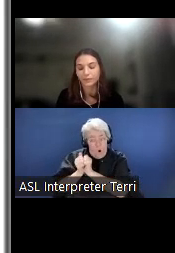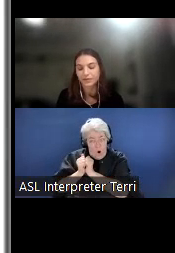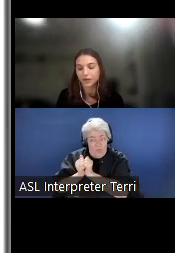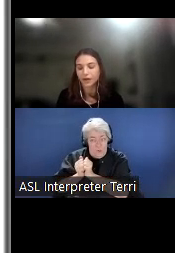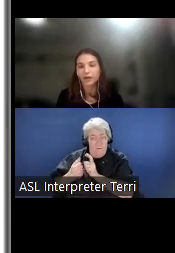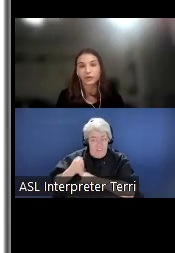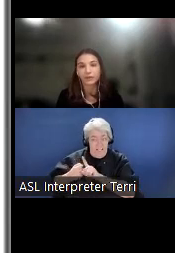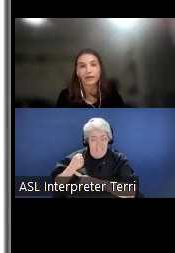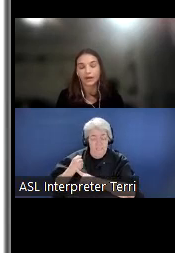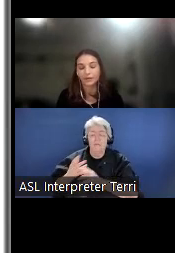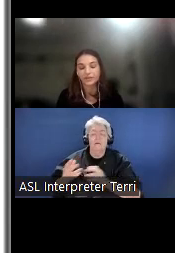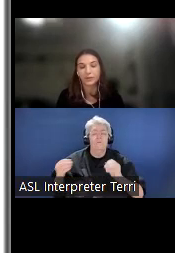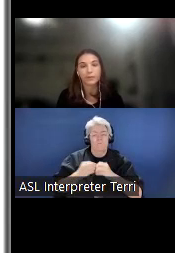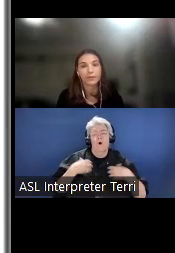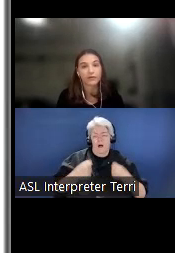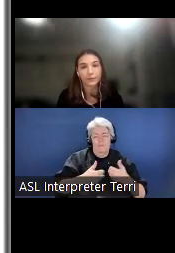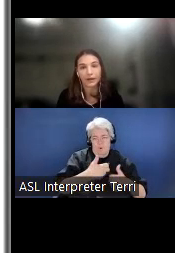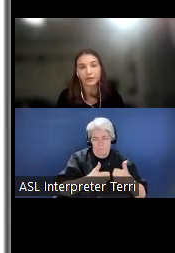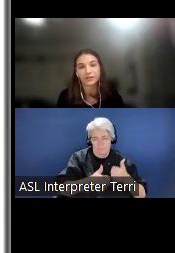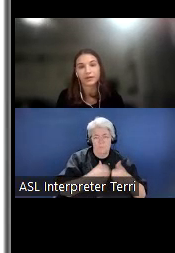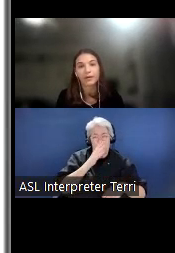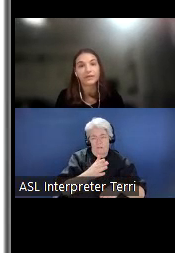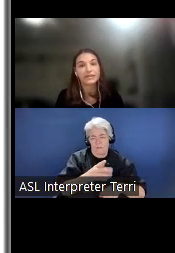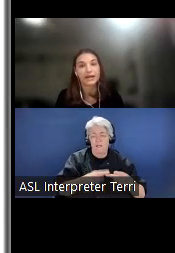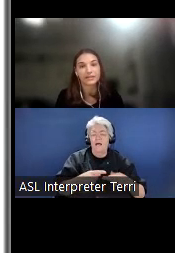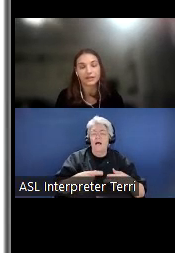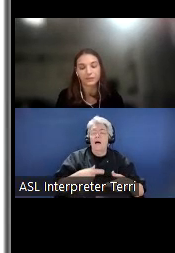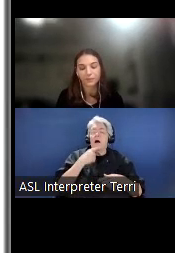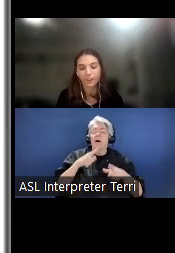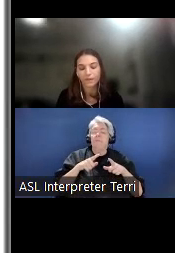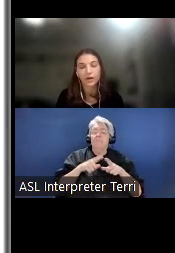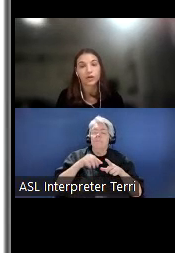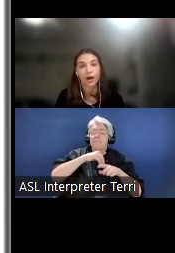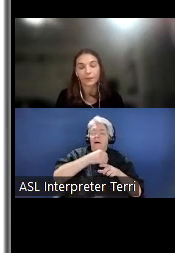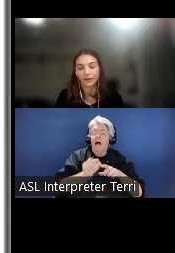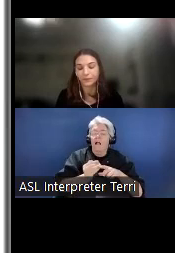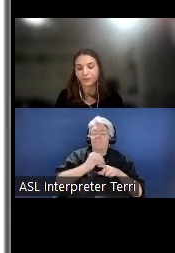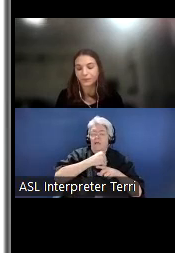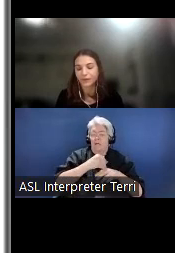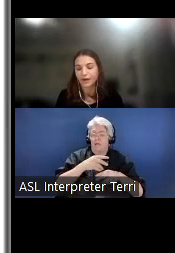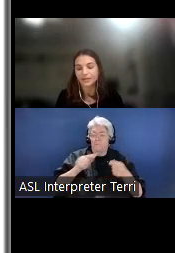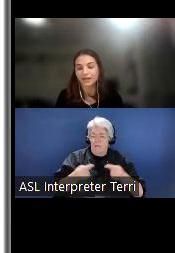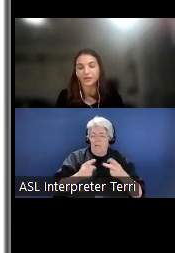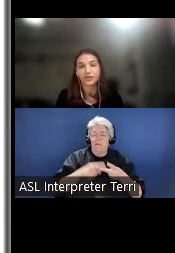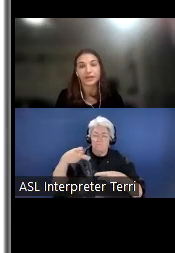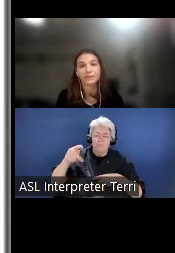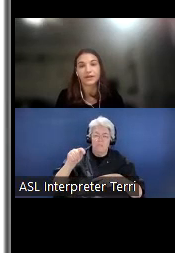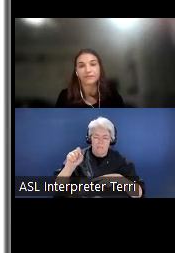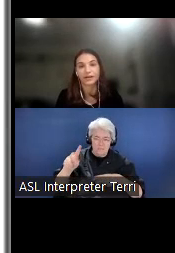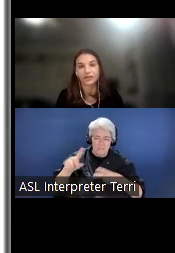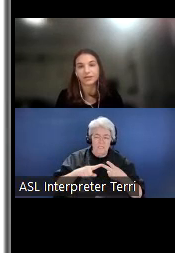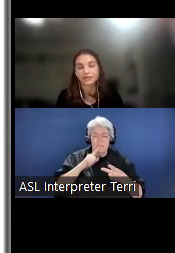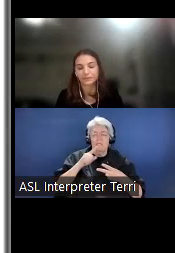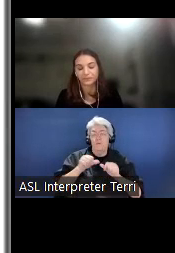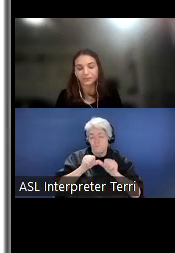health problems, including but not limited to pelvic pain, PTSD, chronic pain, and sexually